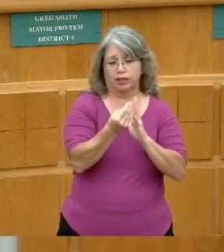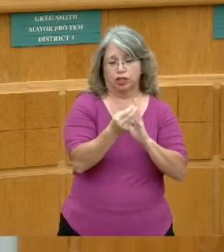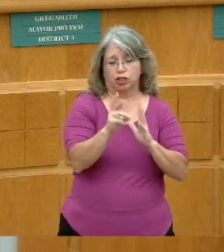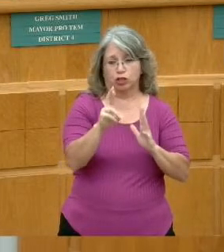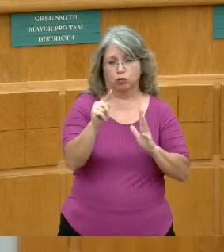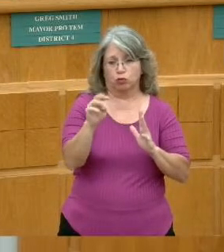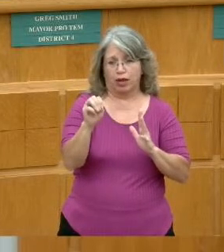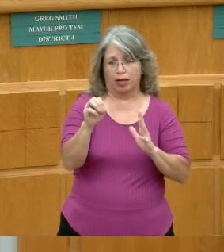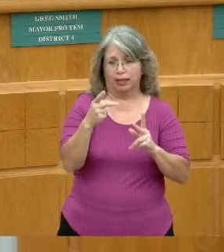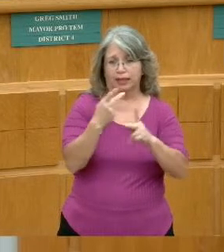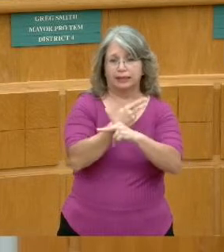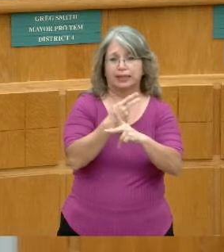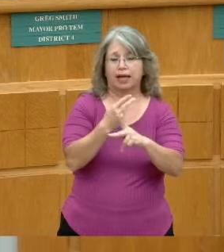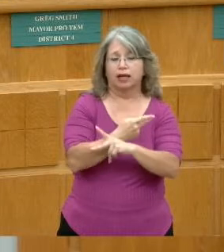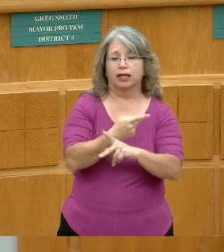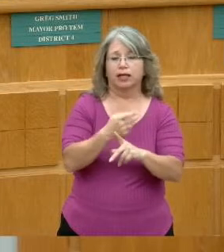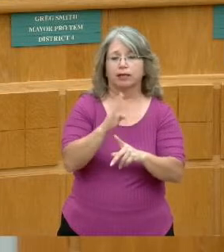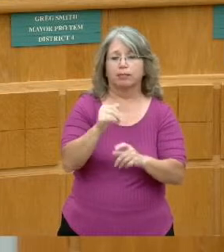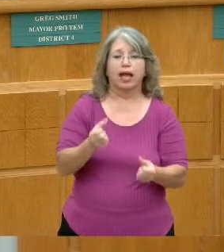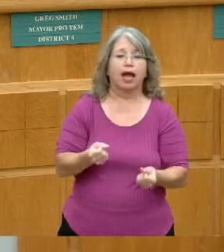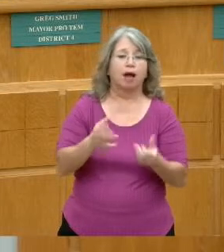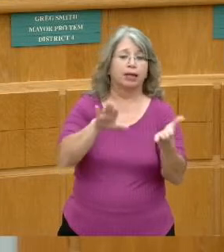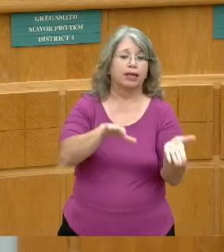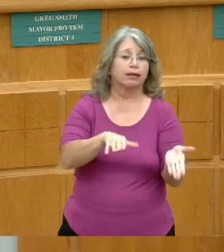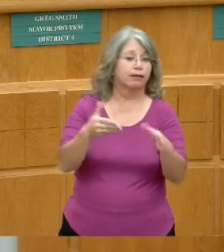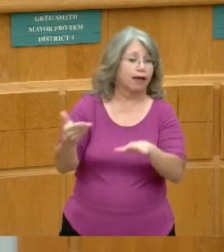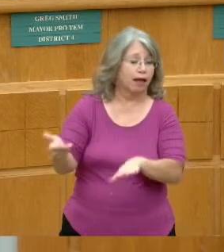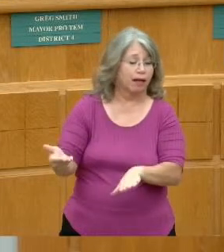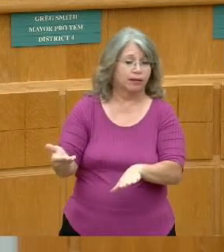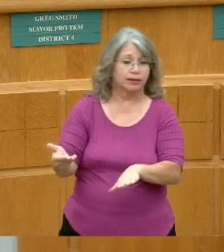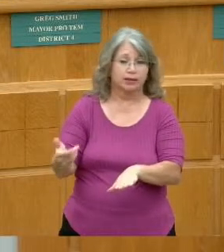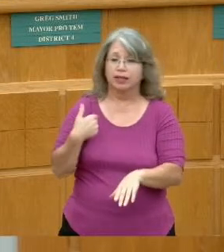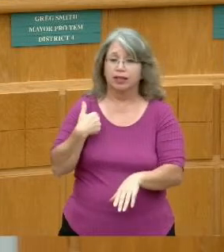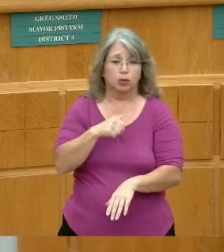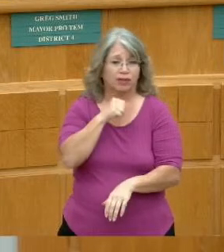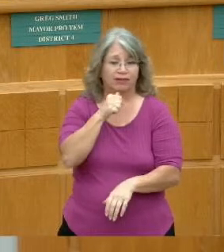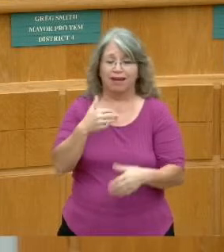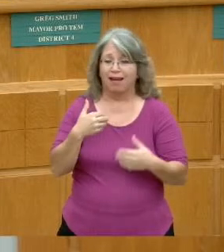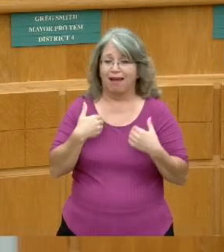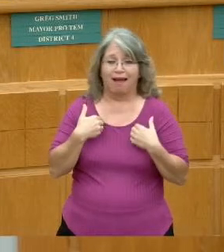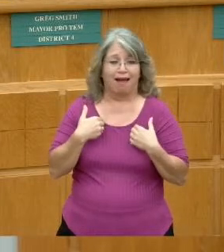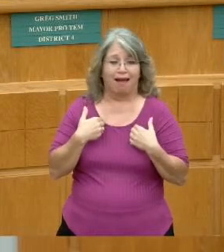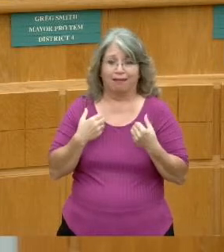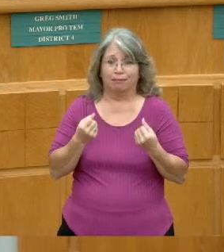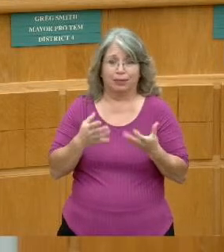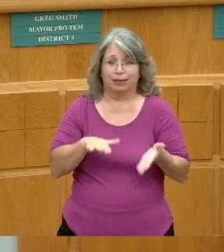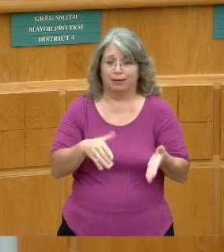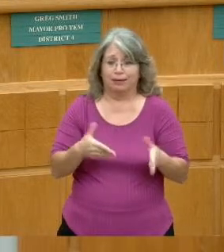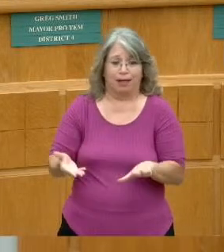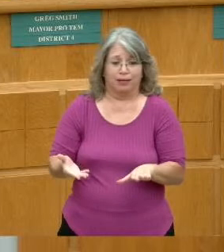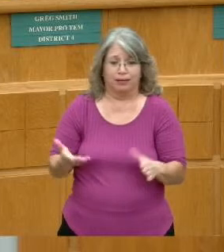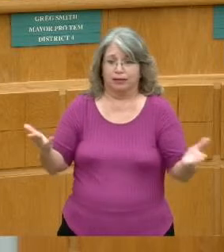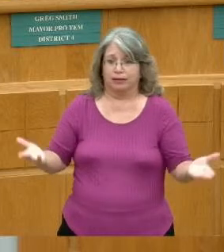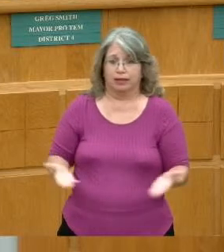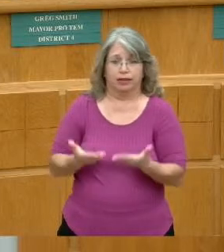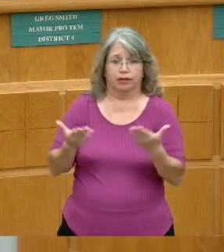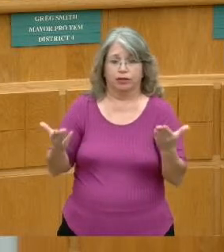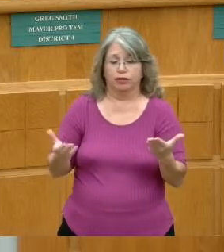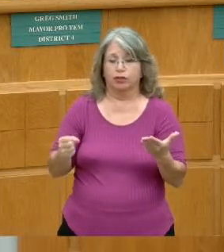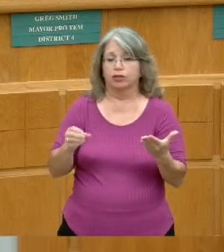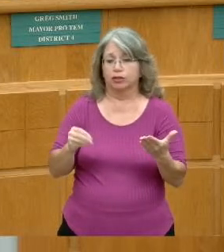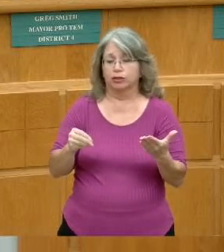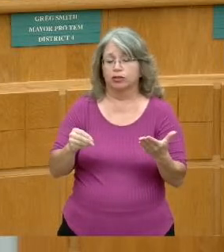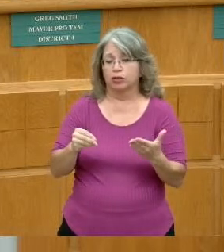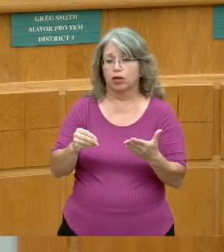is calculated from fatalities. And because there haven't been enough fatalities in the local area, it's based upon